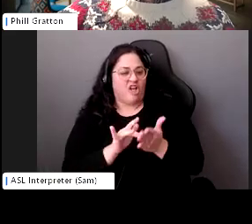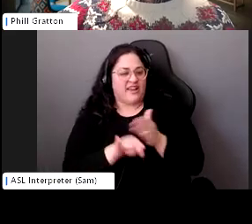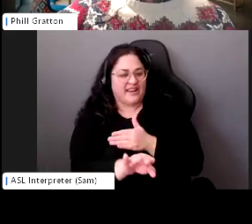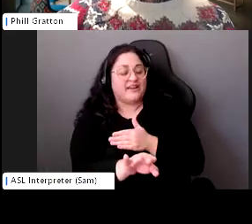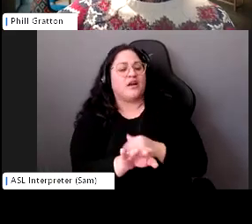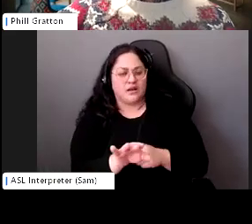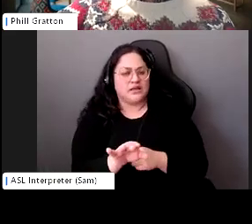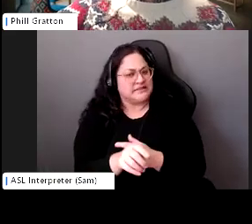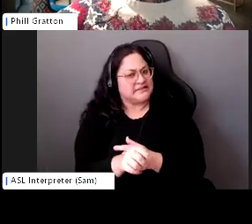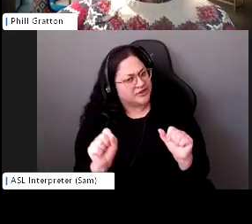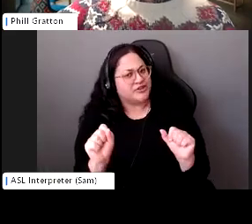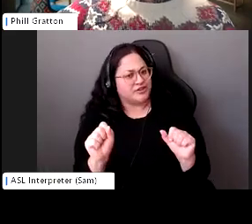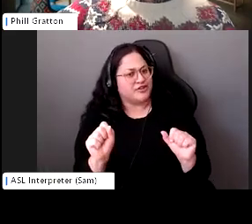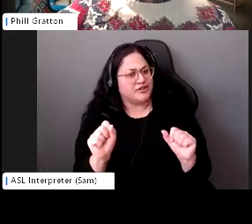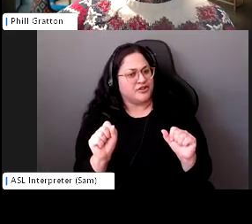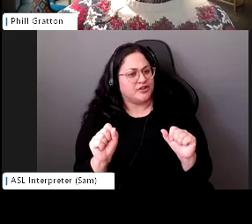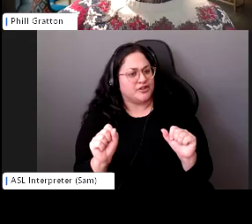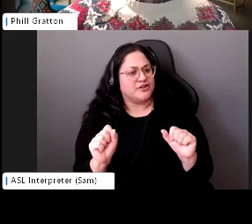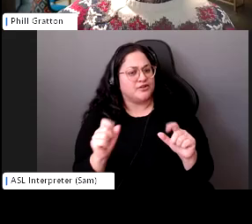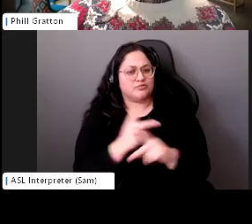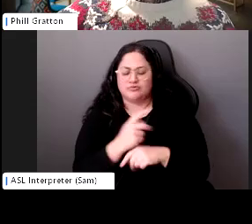the security that's already there.